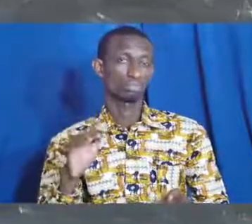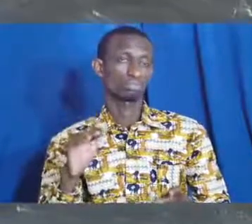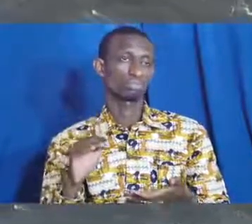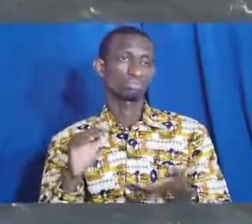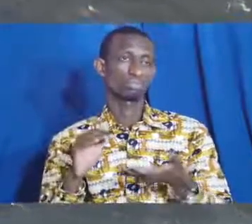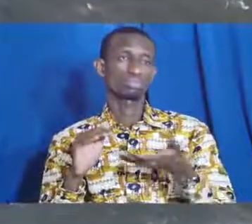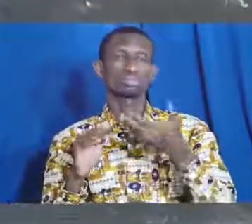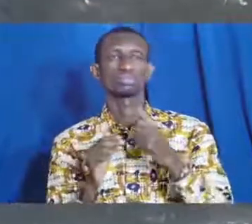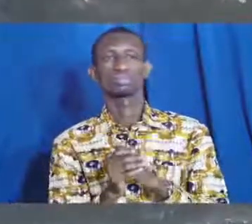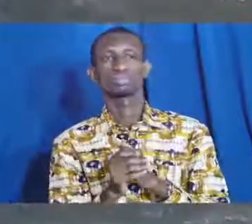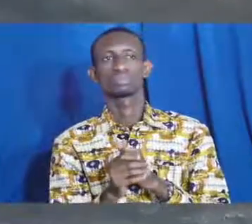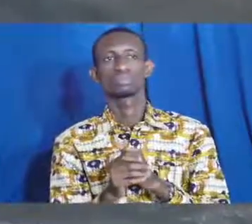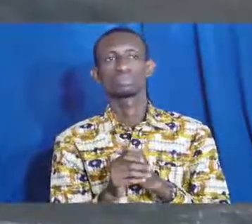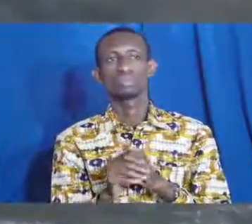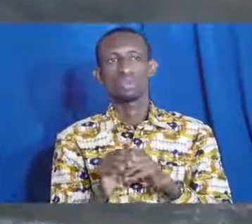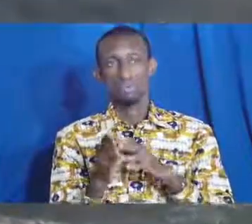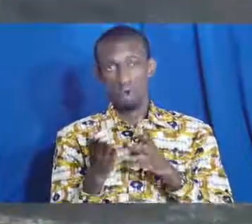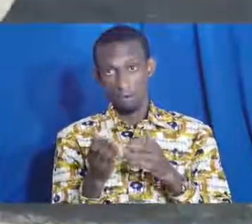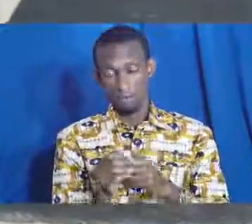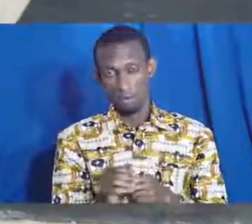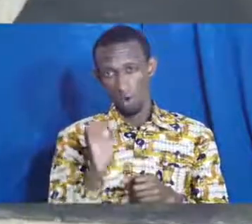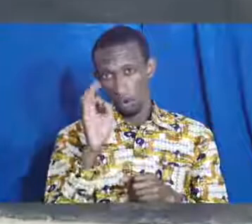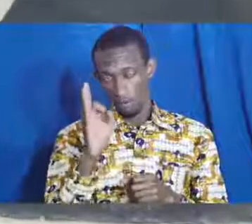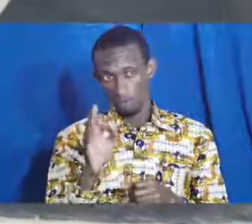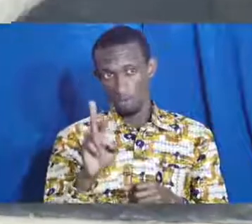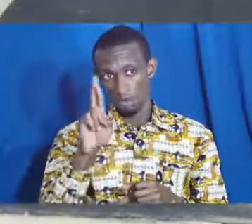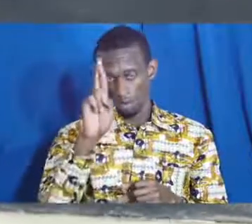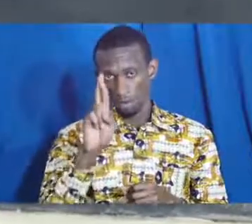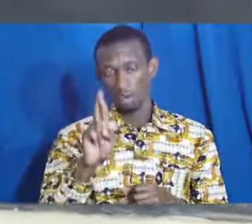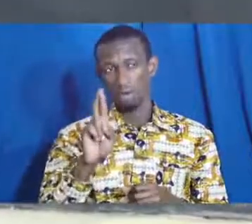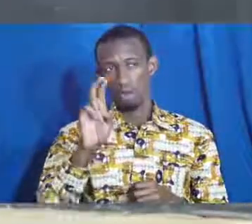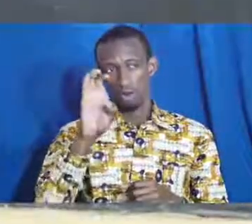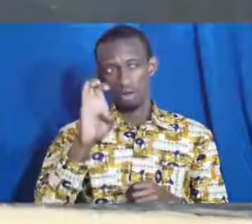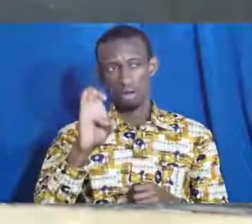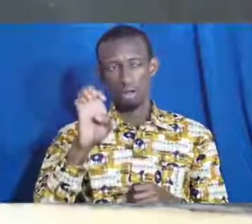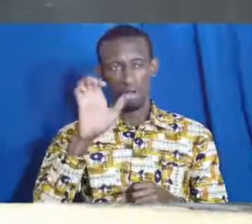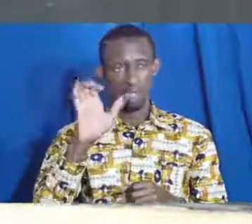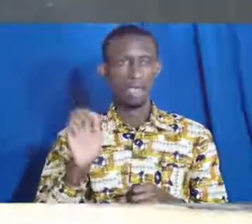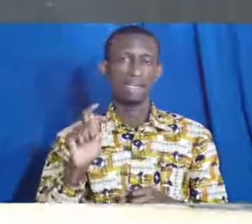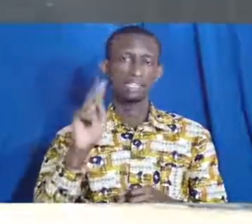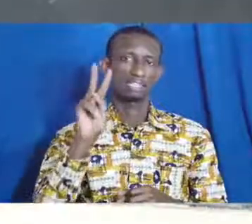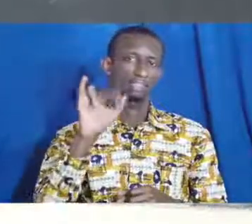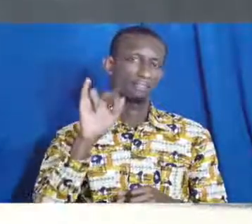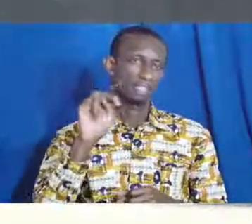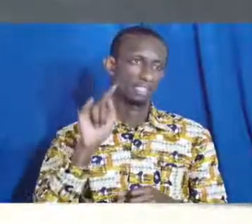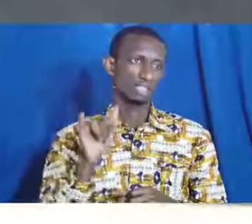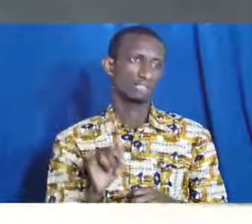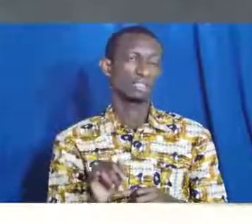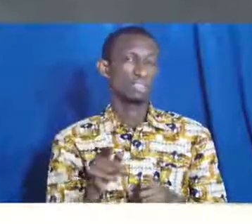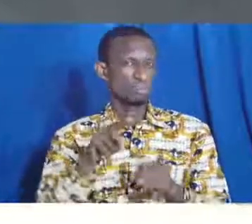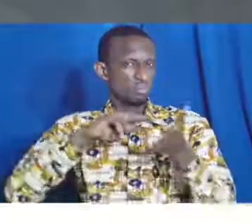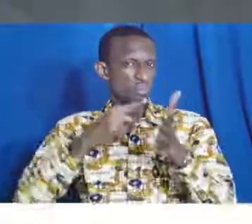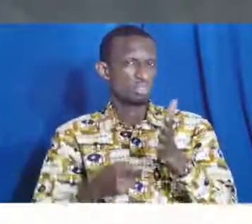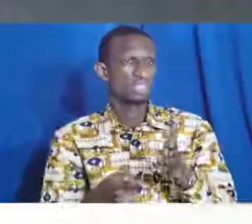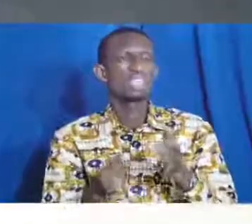is of reactivity. What does it mean? It means that as you're moving